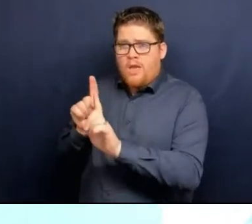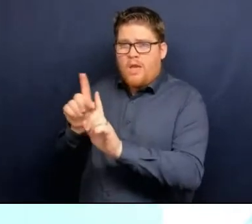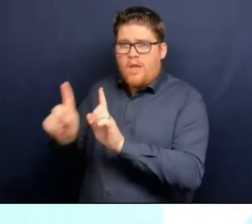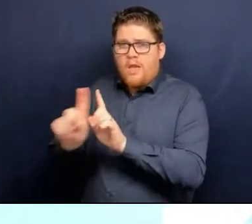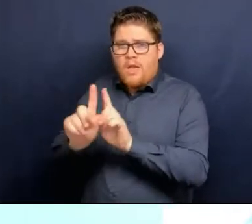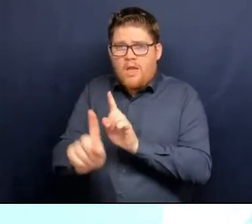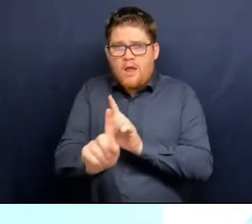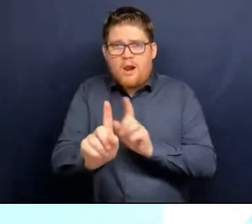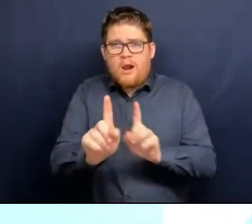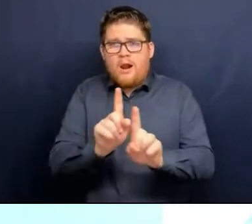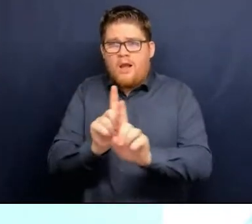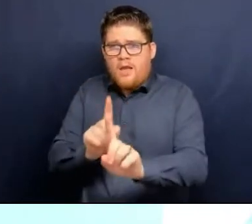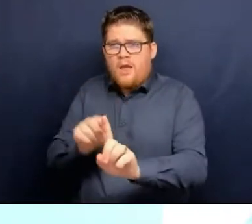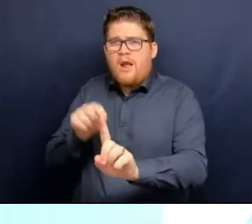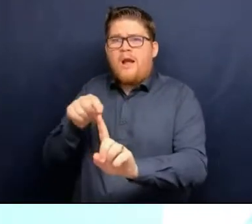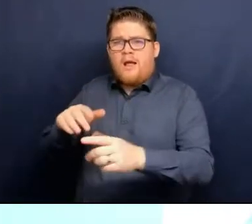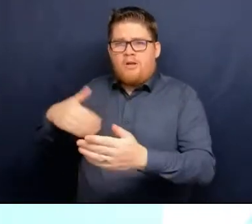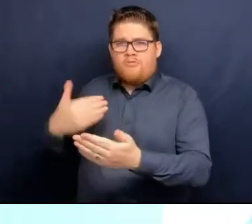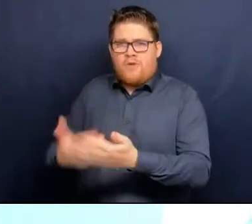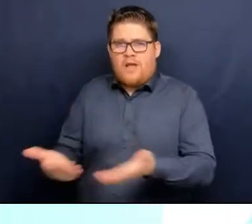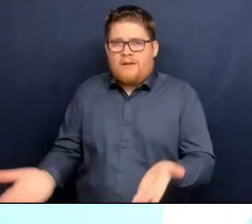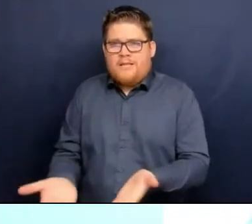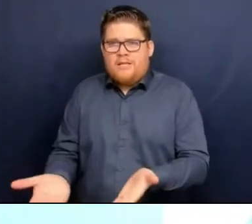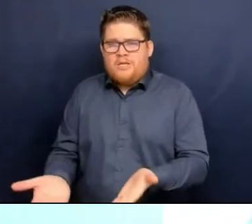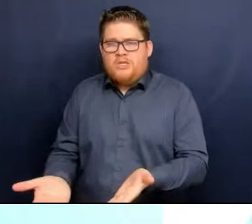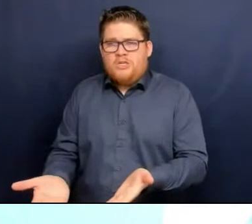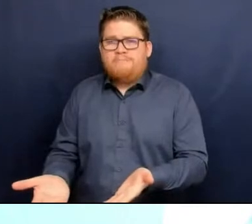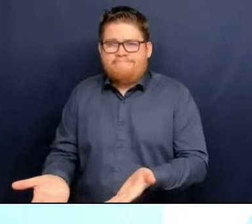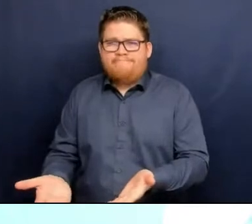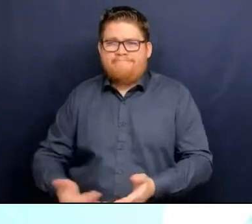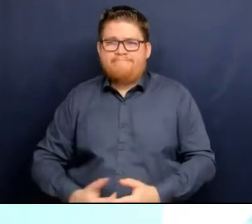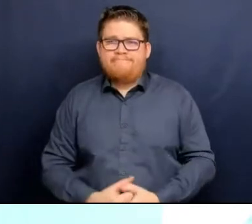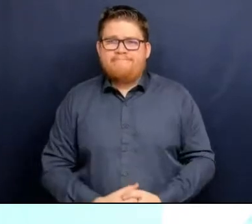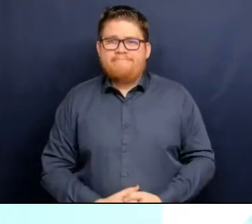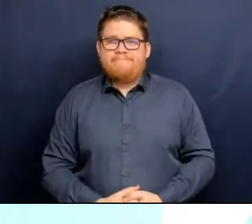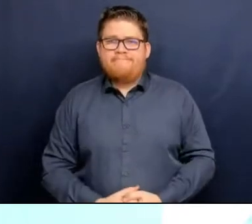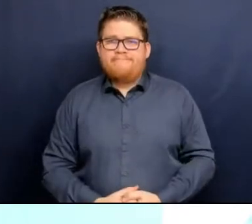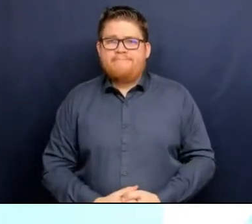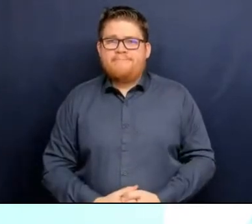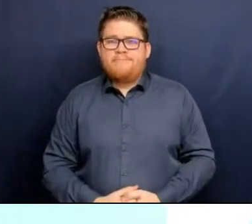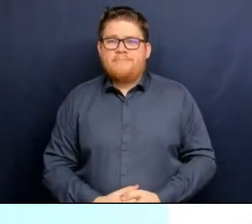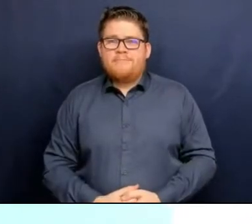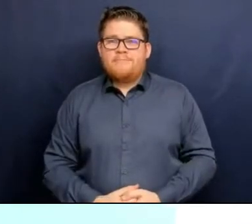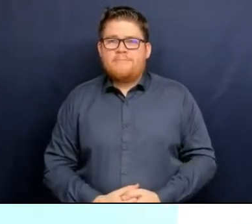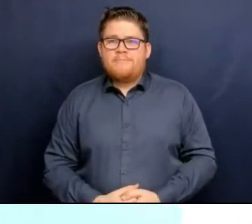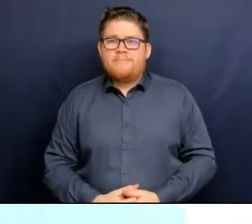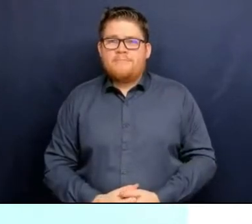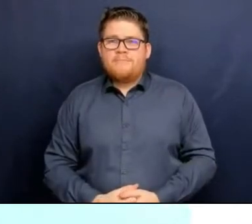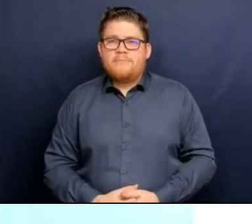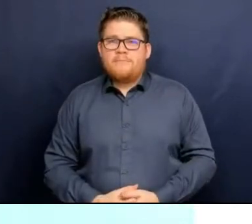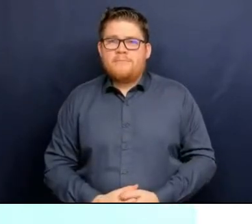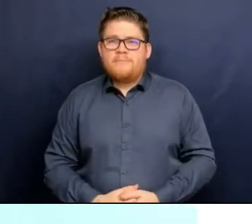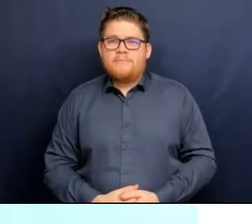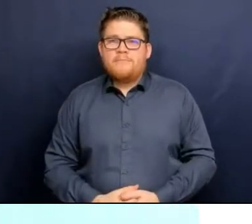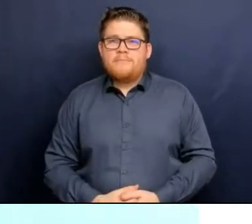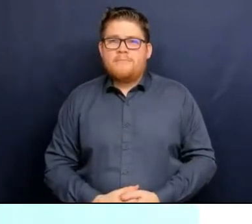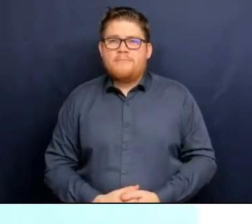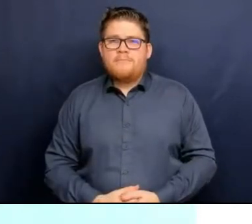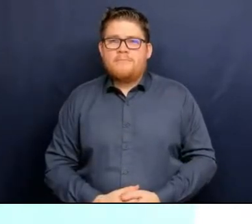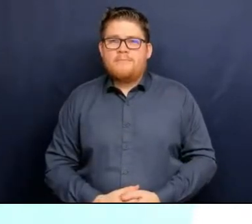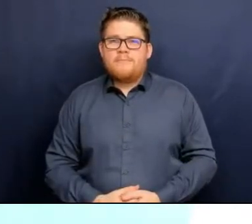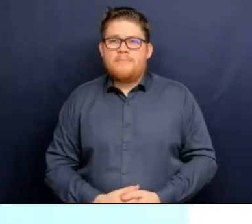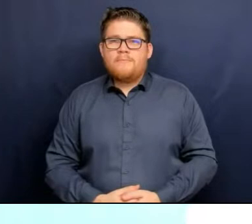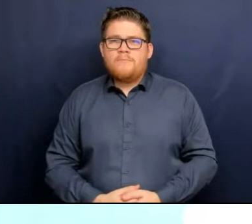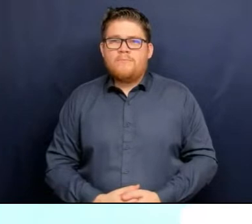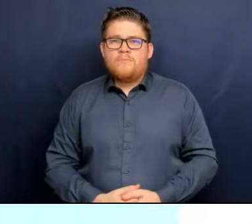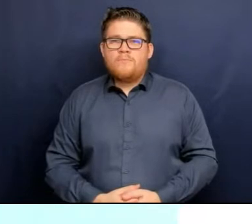for that. I want to acknowledge also that Terry Teege couldn't be here with us today, and that Grand Chief